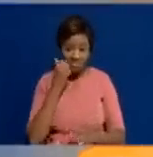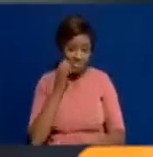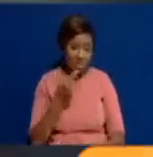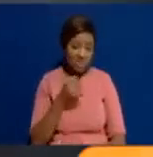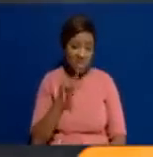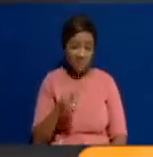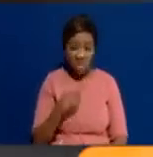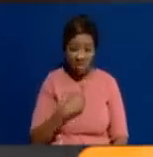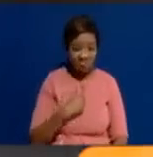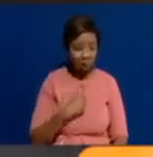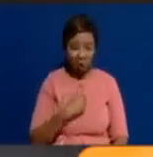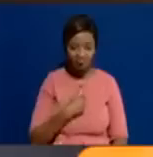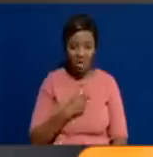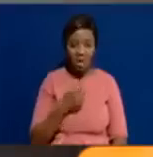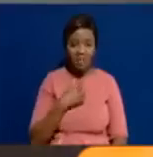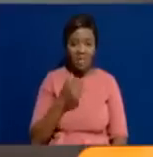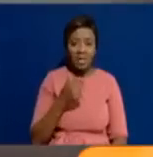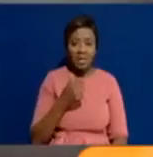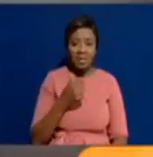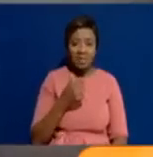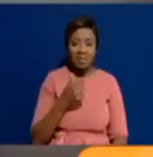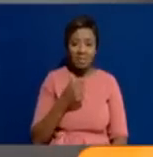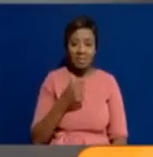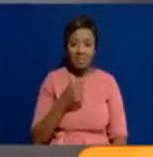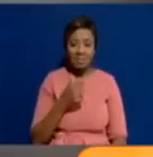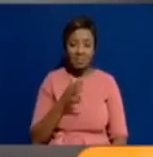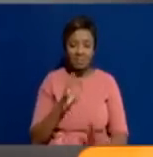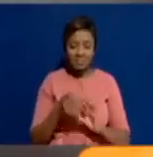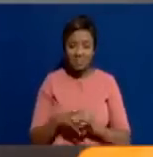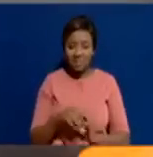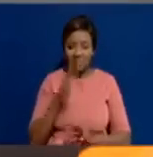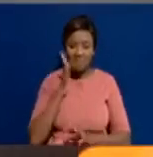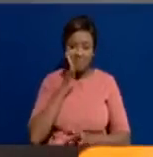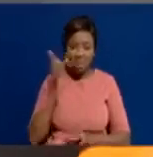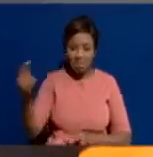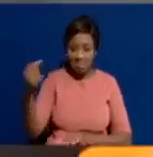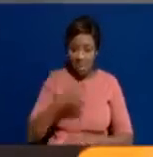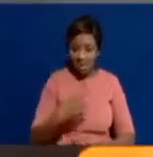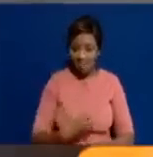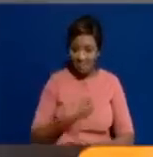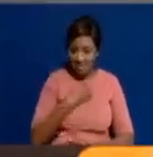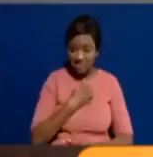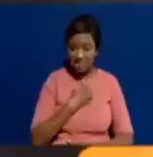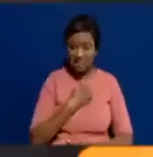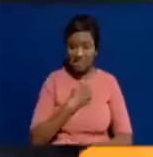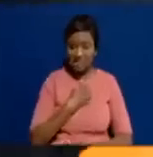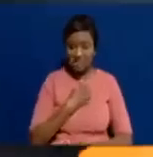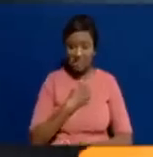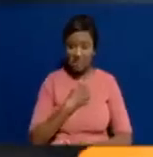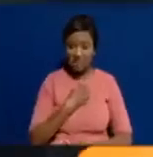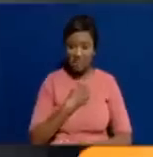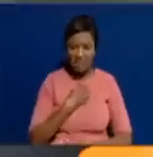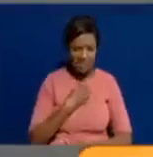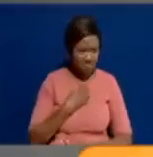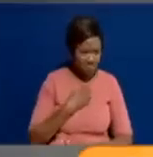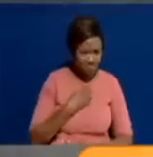fear. And so now my mom comes to visit. It's like her first visit. And so she found her medication. She was just